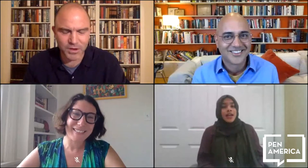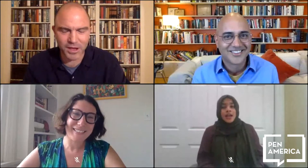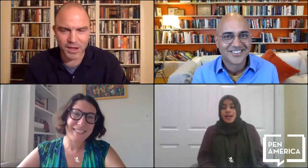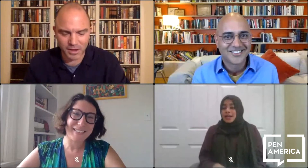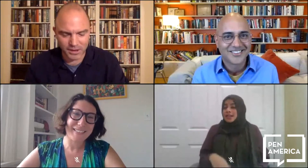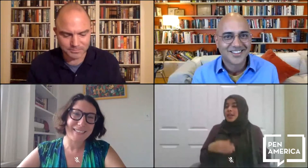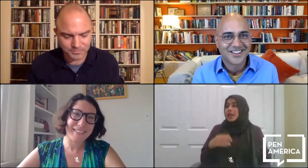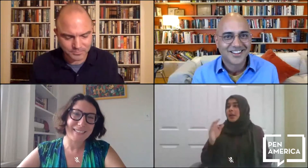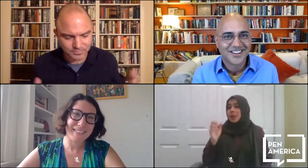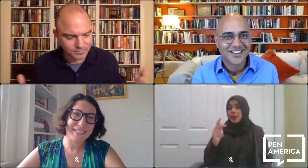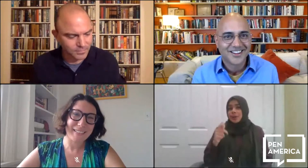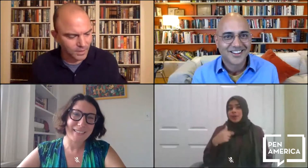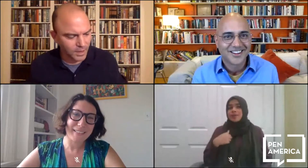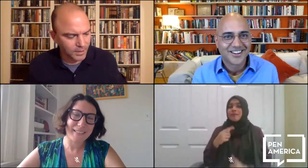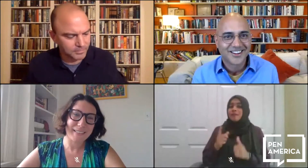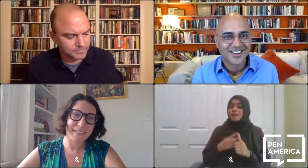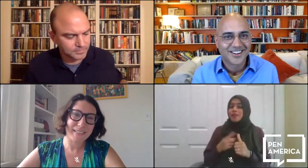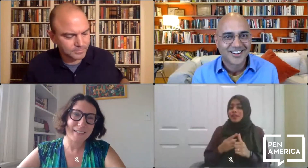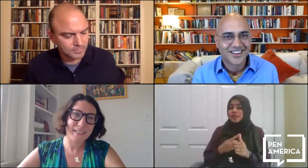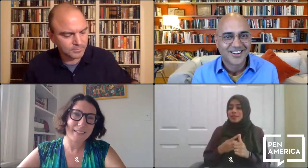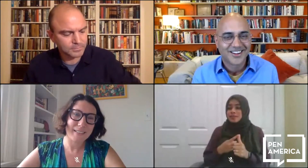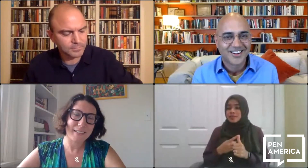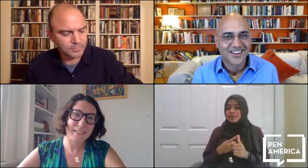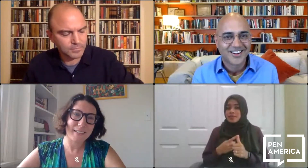First of all,